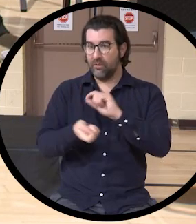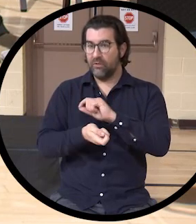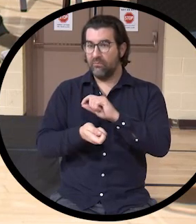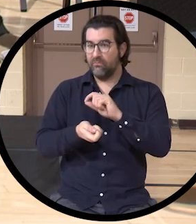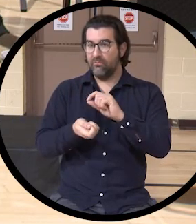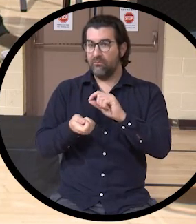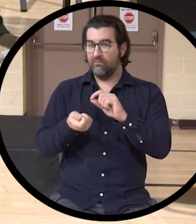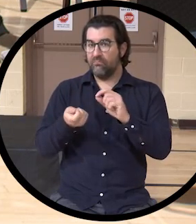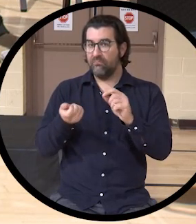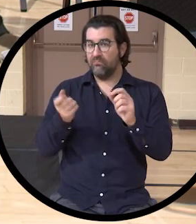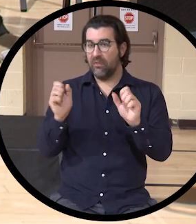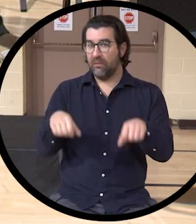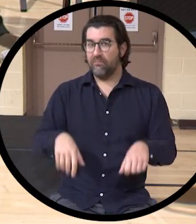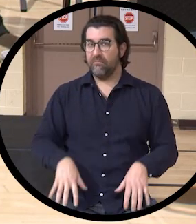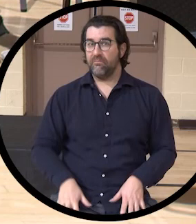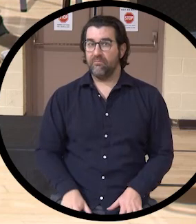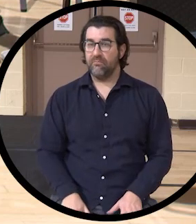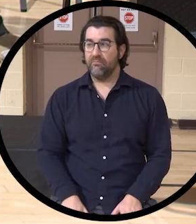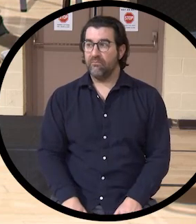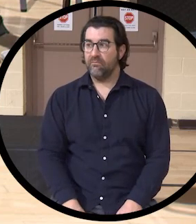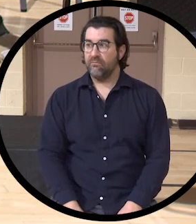change what the network will look like in the future.